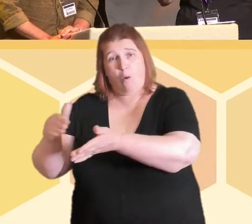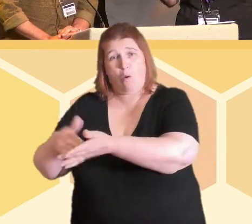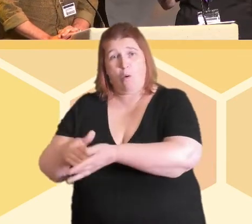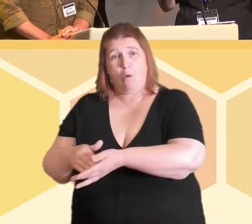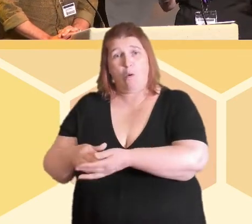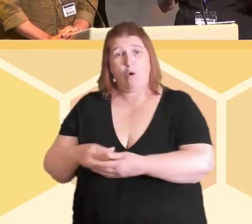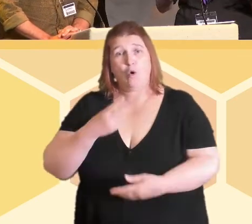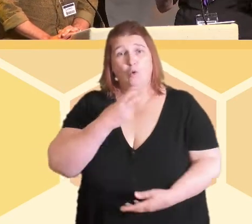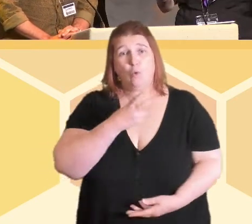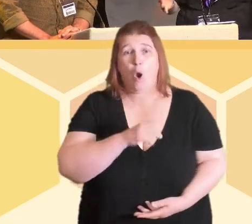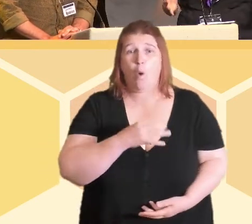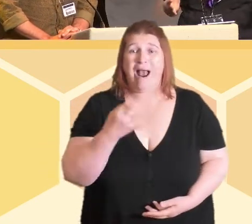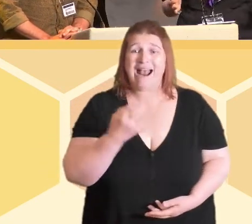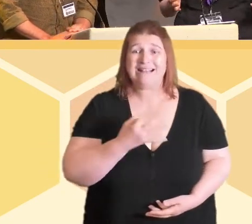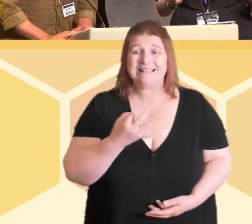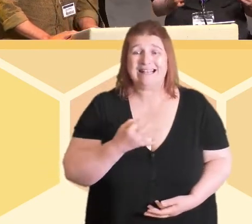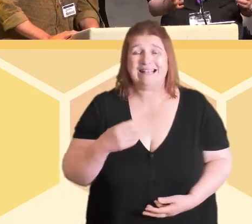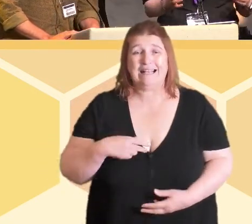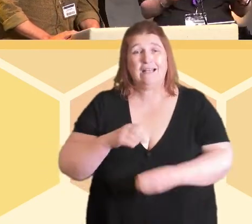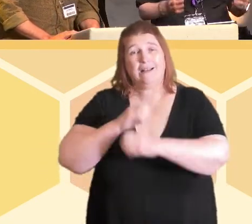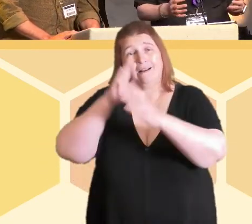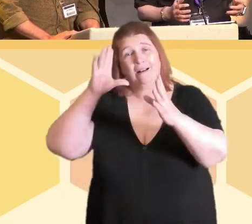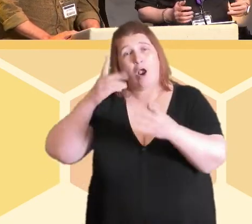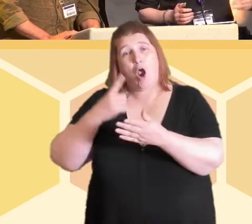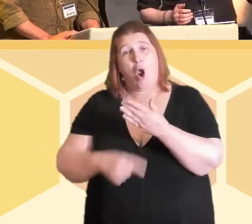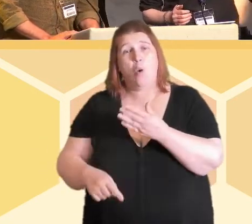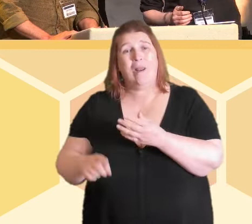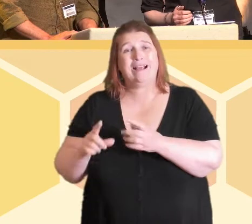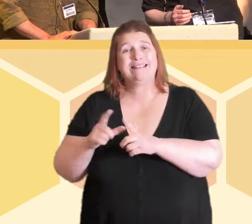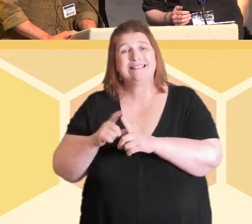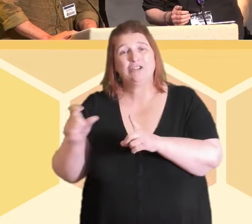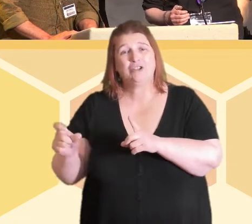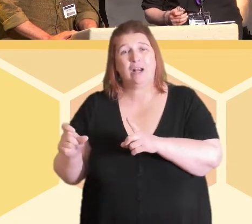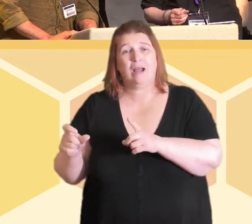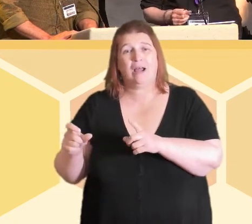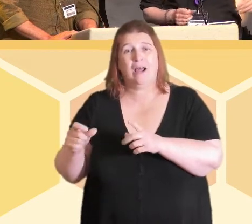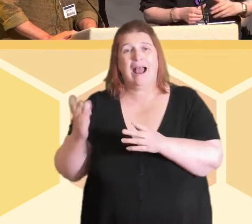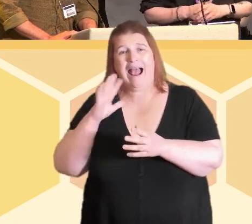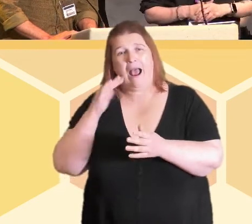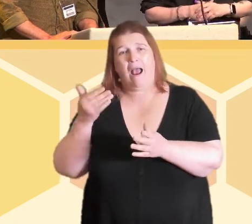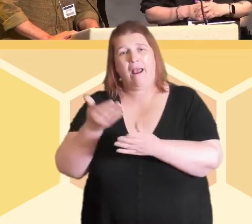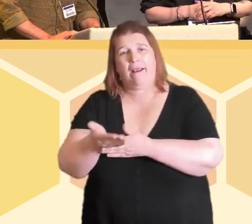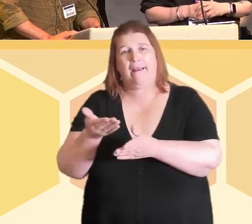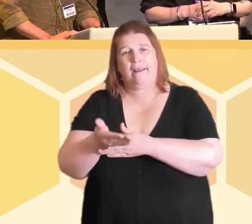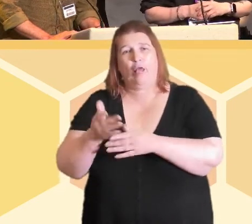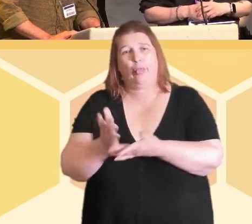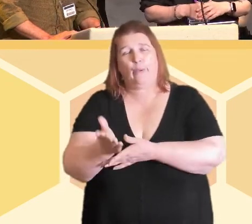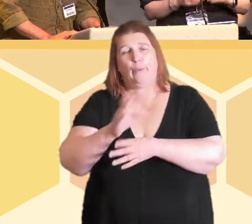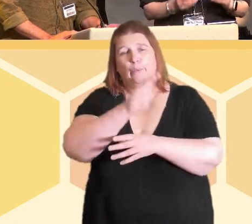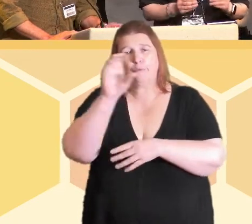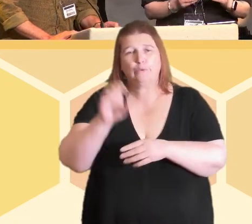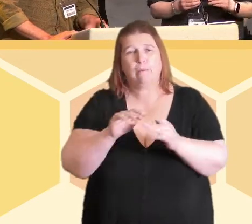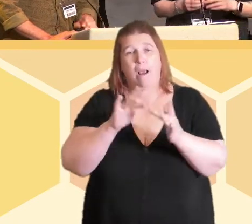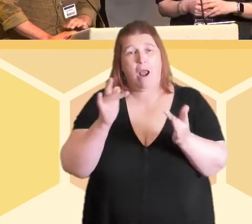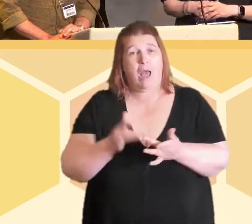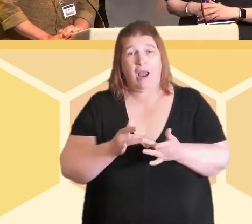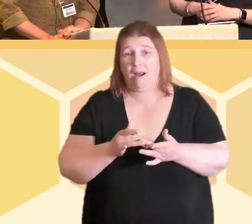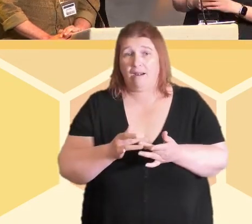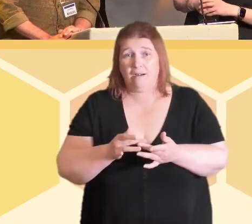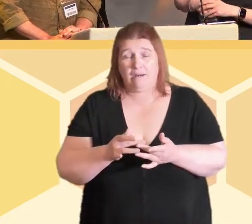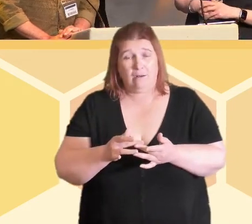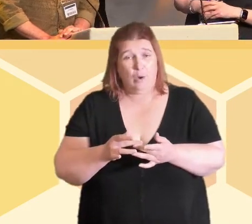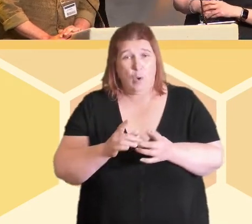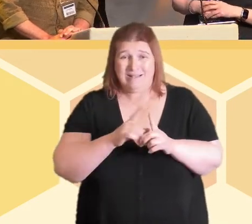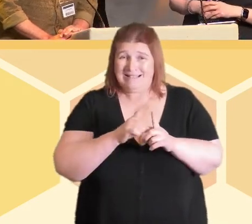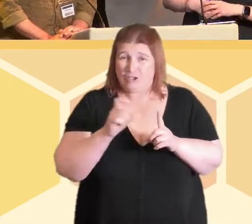was much more far-reaching than simply the ability to attend our church services online. Due to the impact of